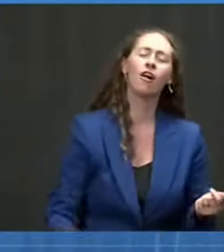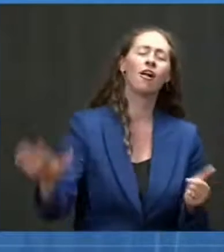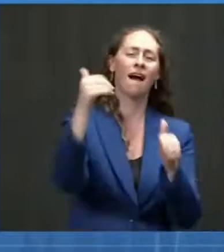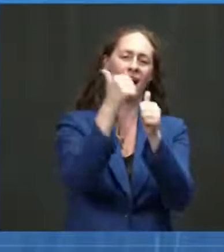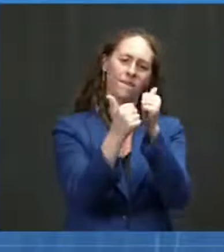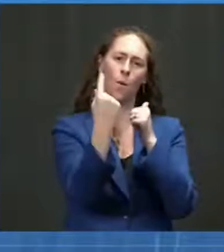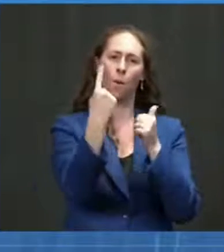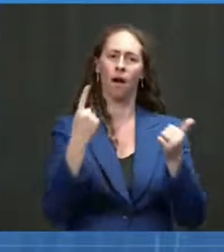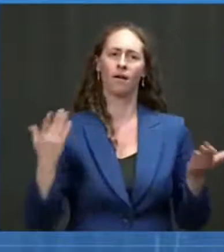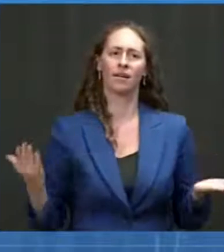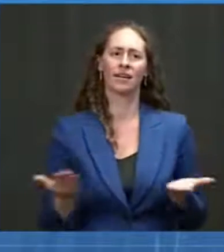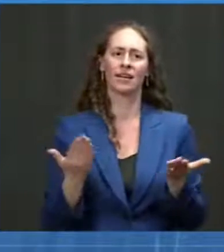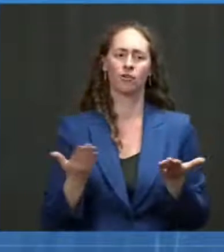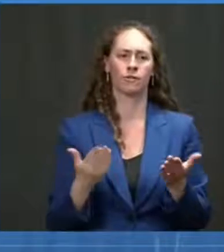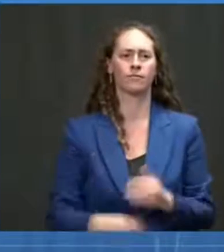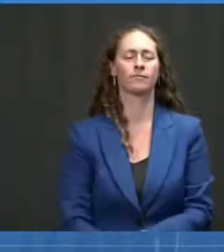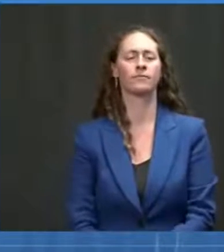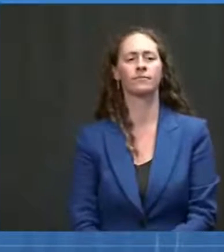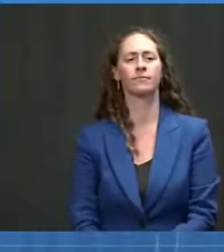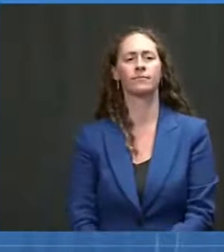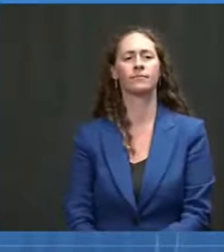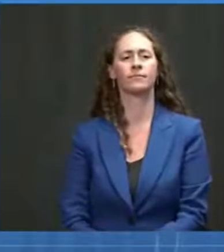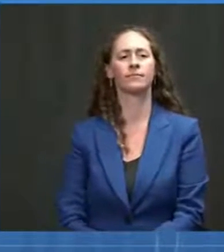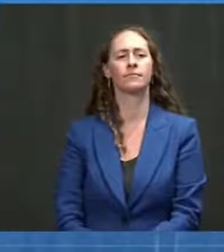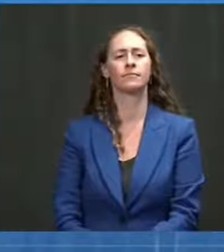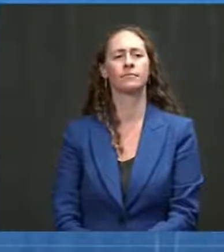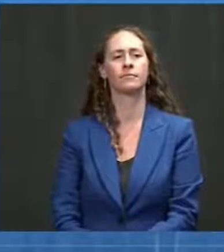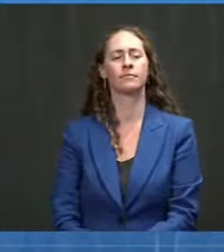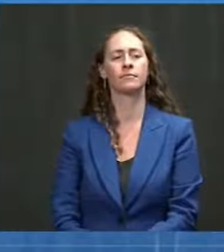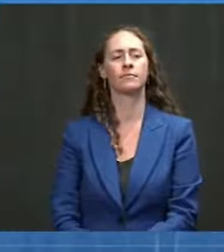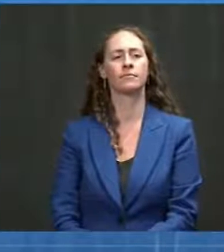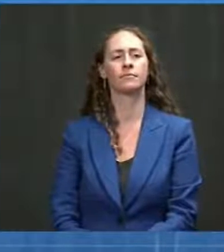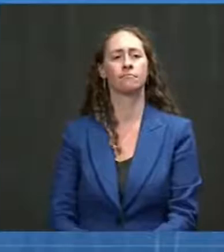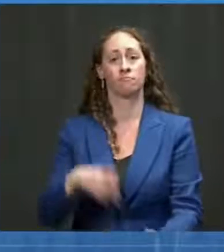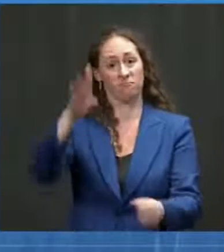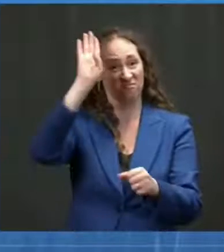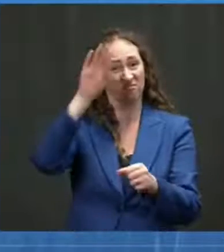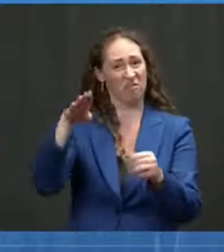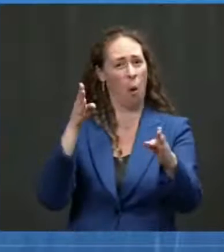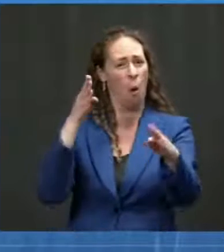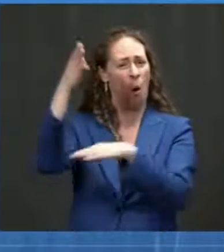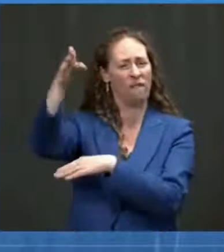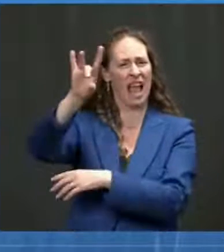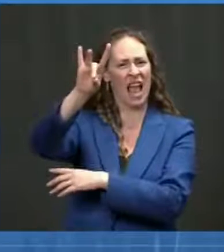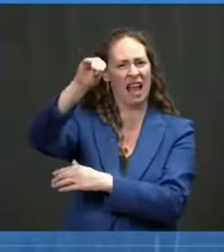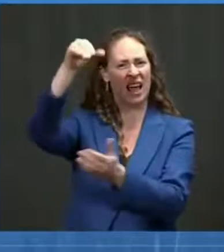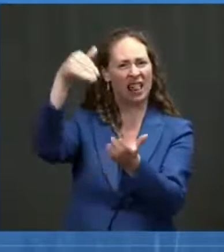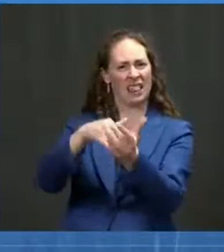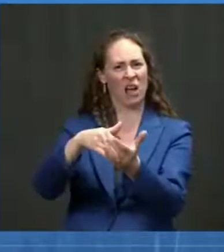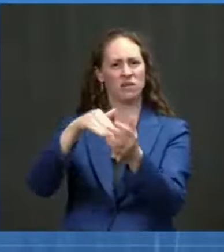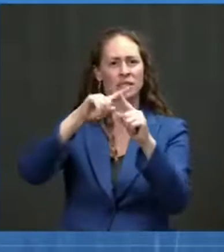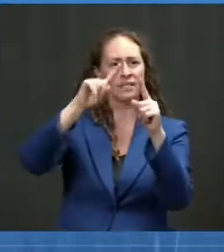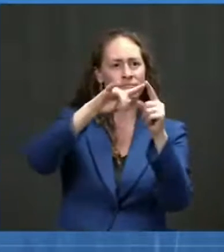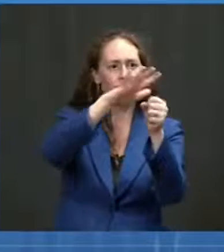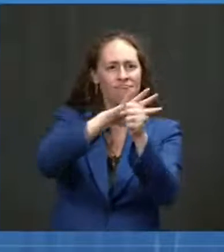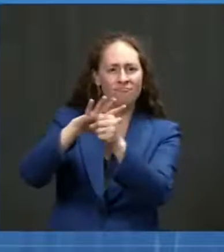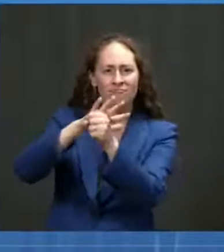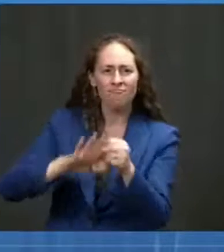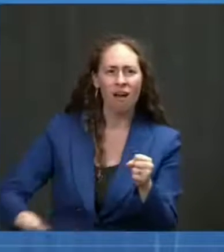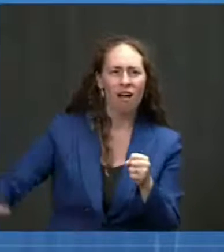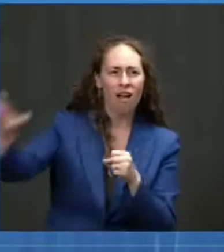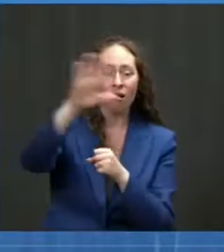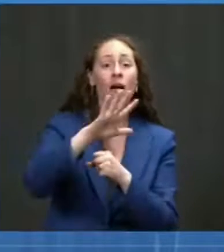be able to get a booster at roughly 80,000 places across the country, including over 40,000 local